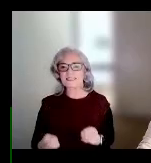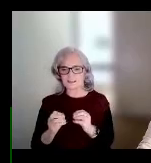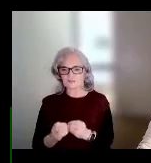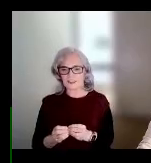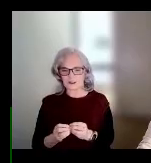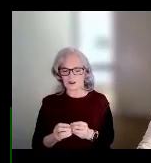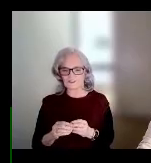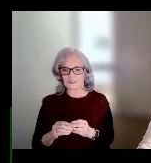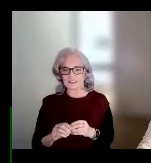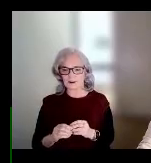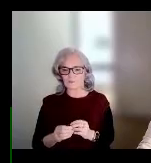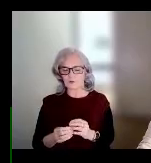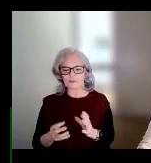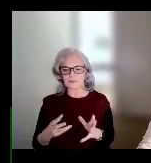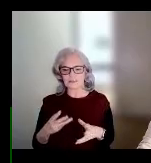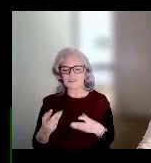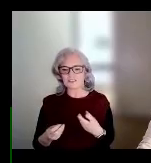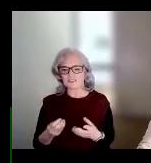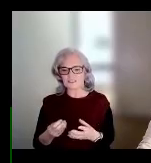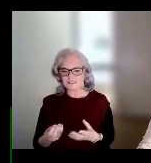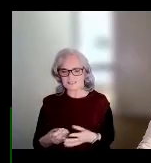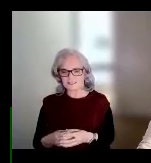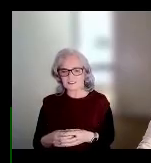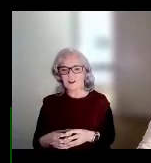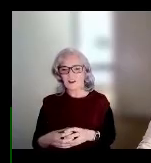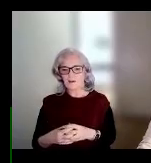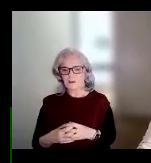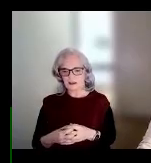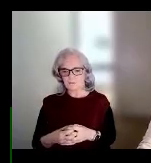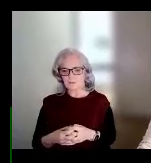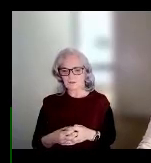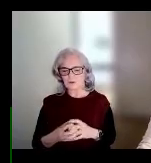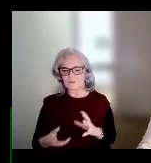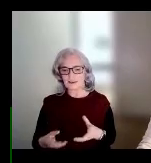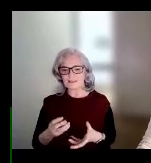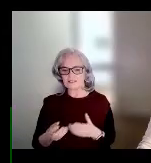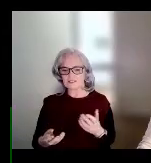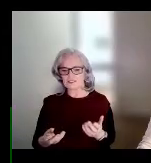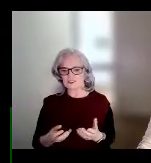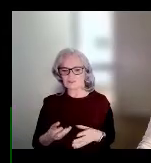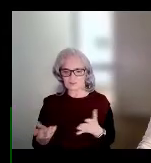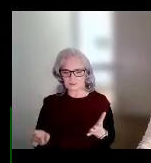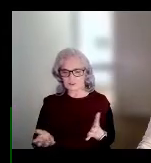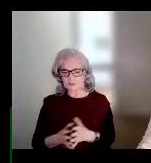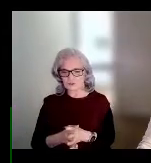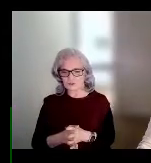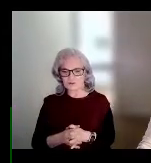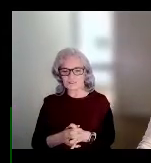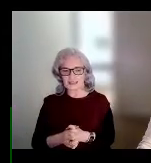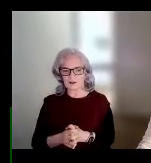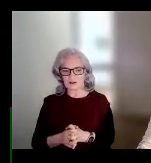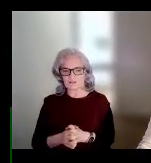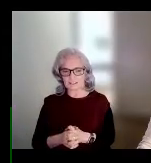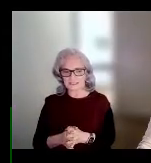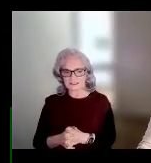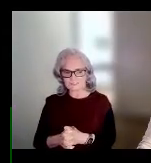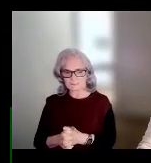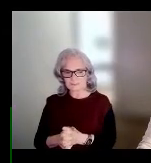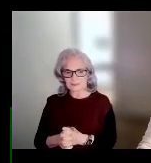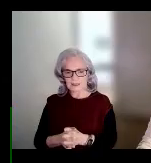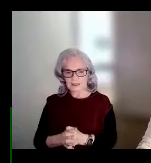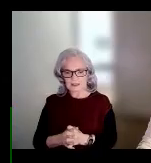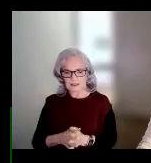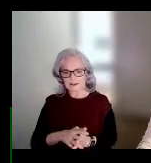in particular for NIV, and what are the things you need to consider before you make your decision to use